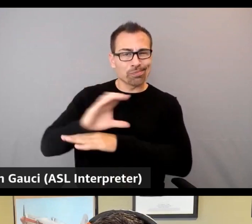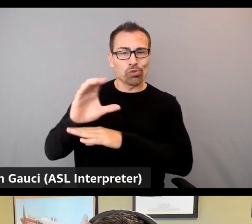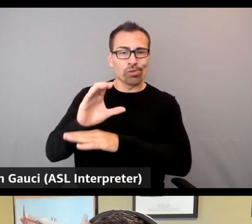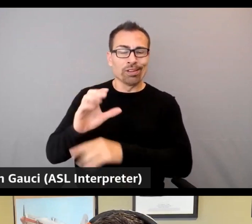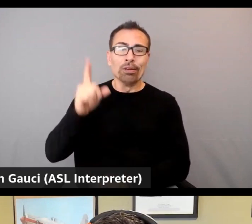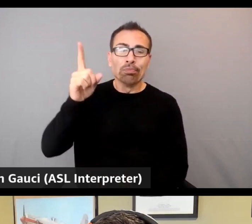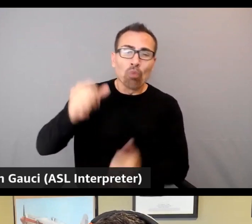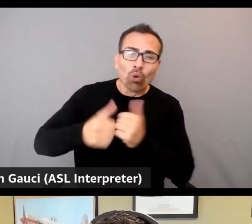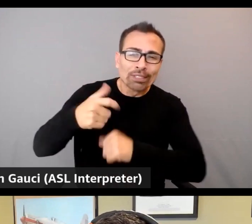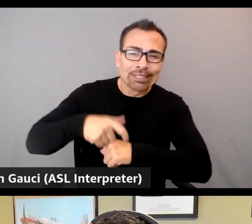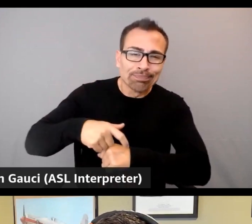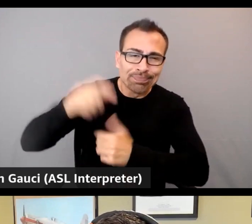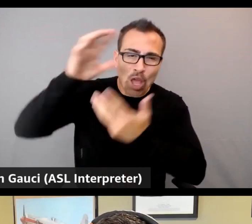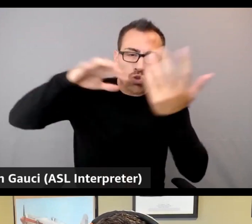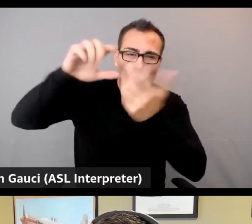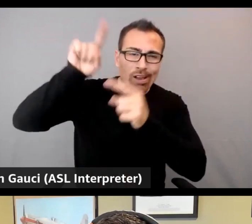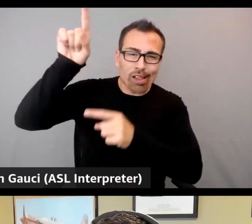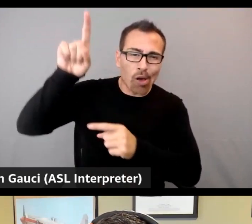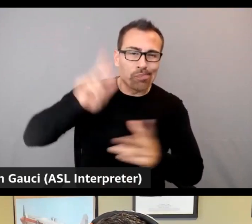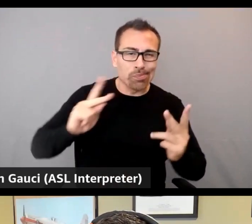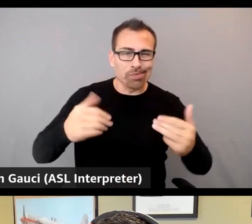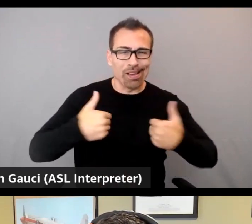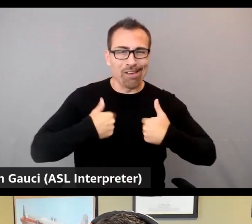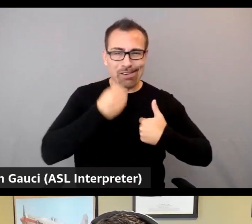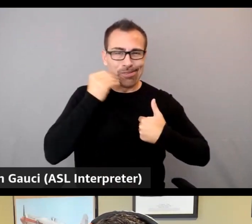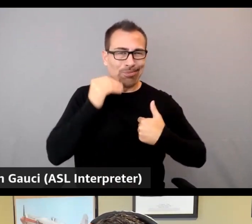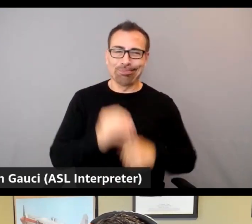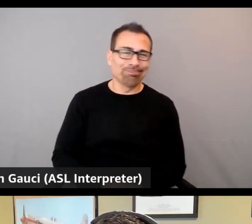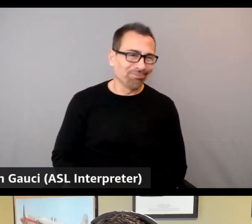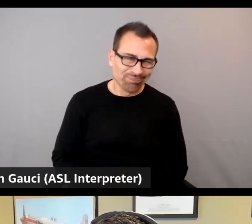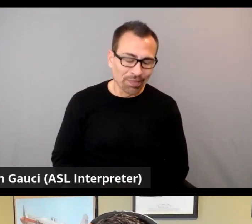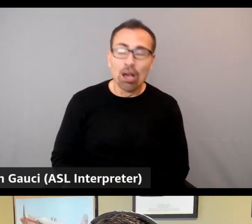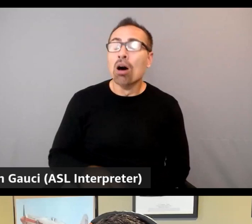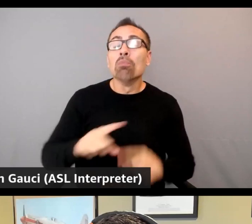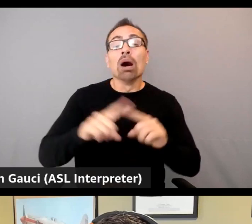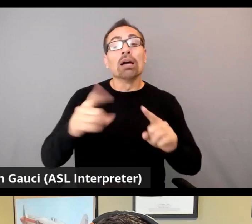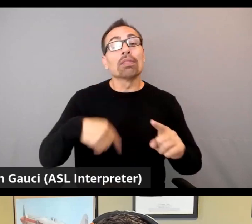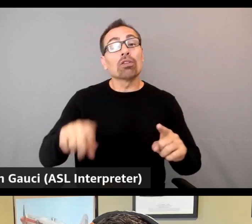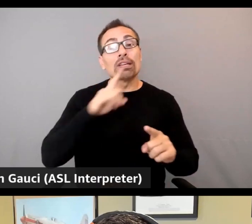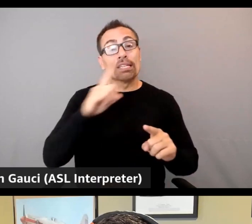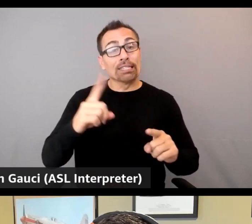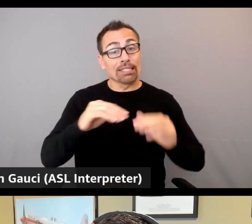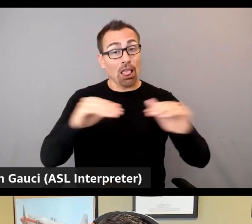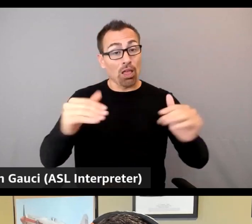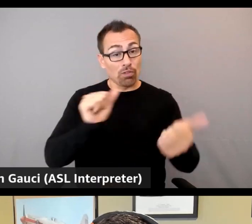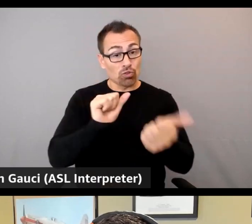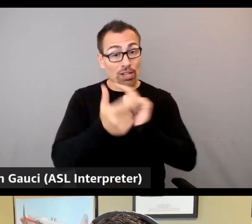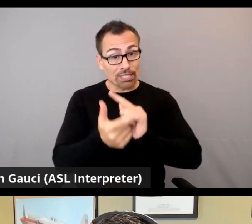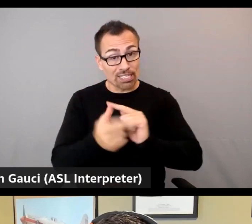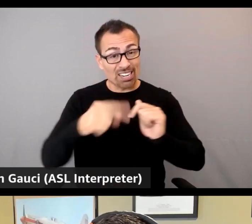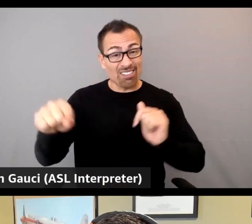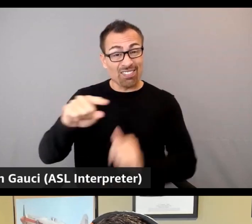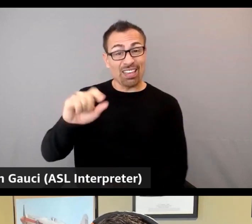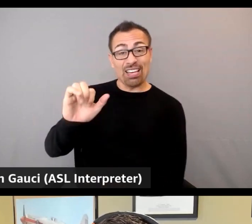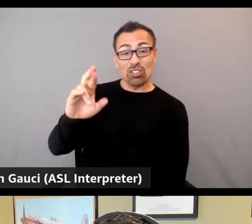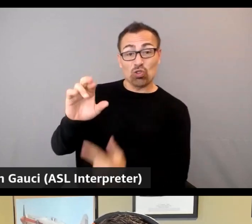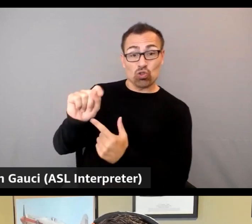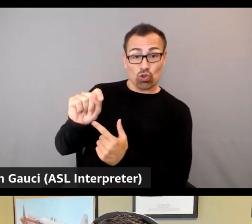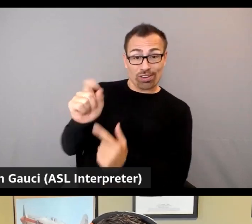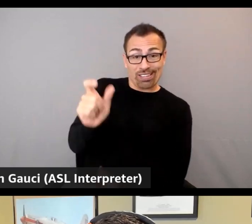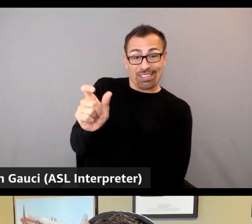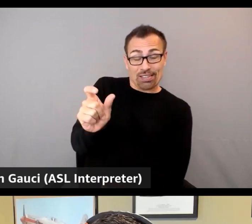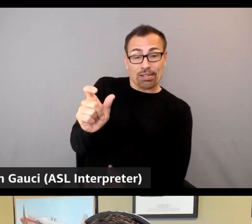computer at their home. And there's some level of translation of that circuit into something the machine can